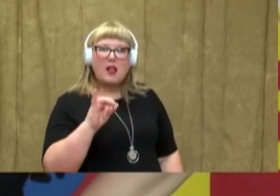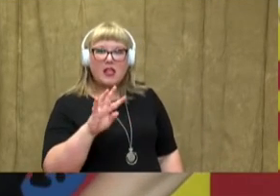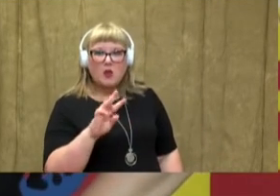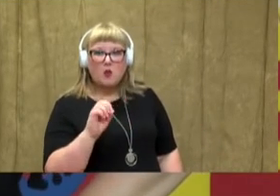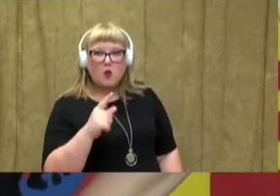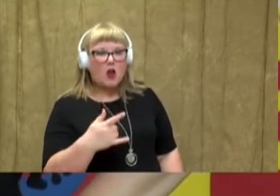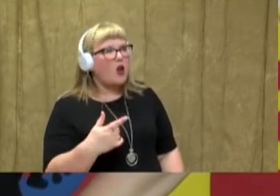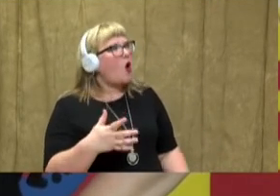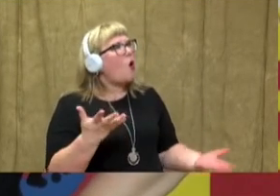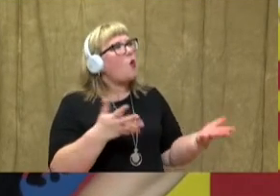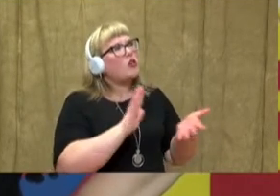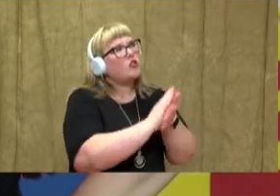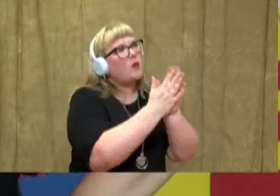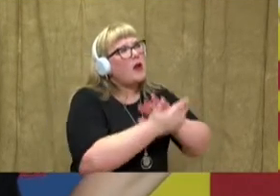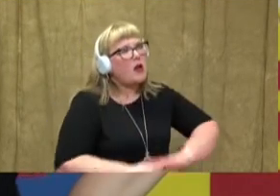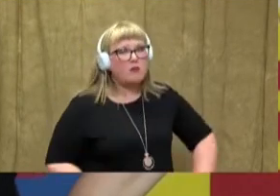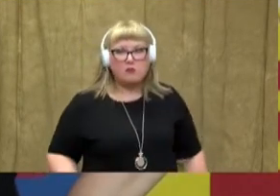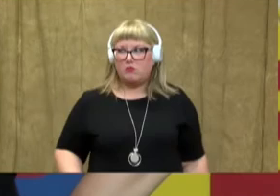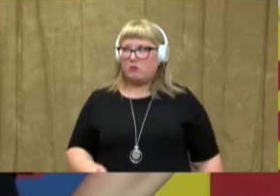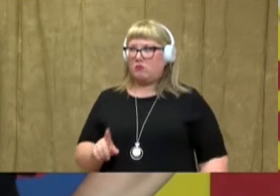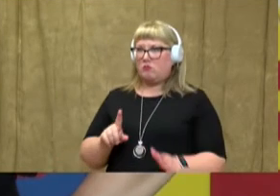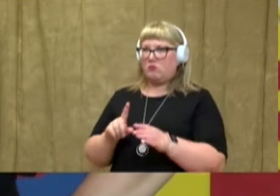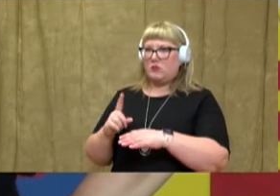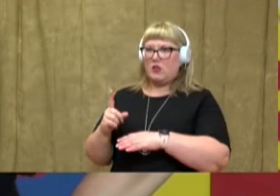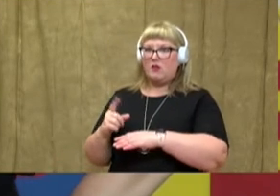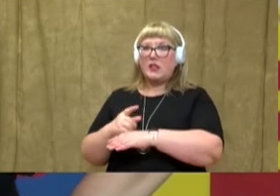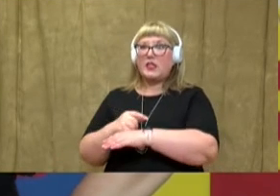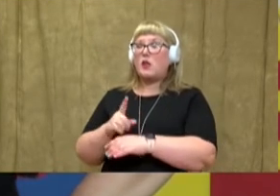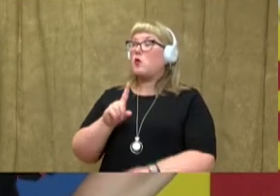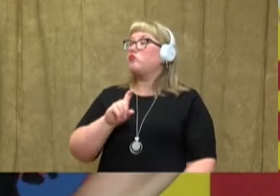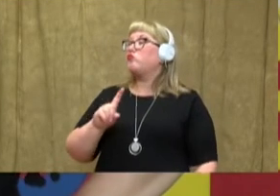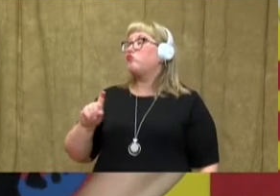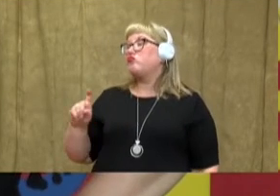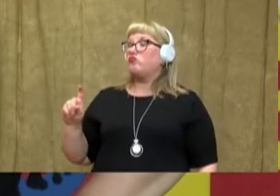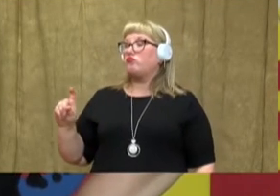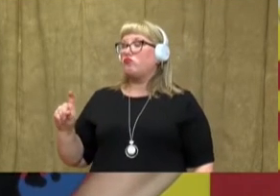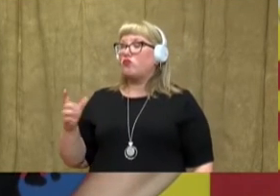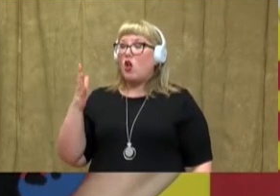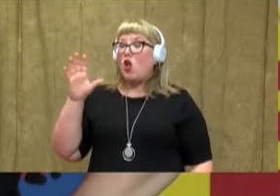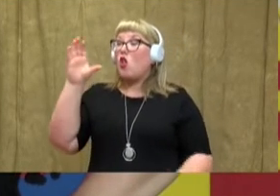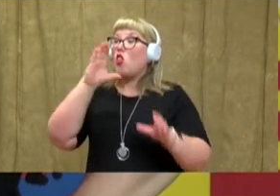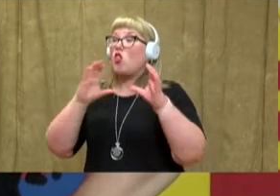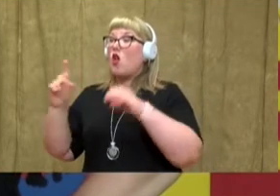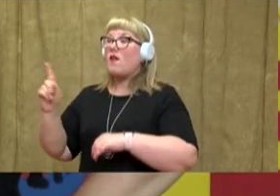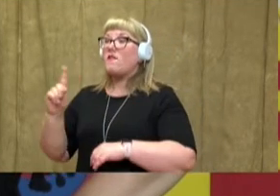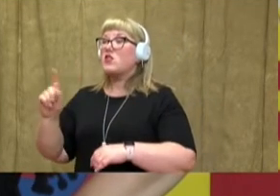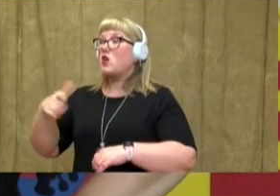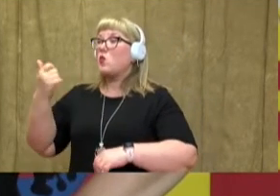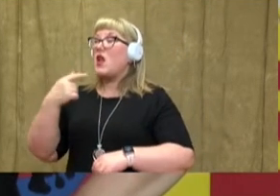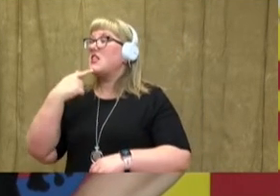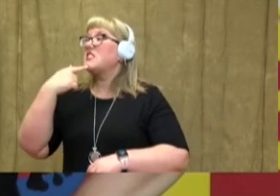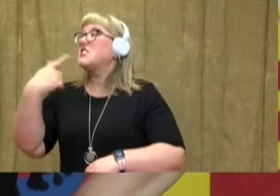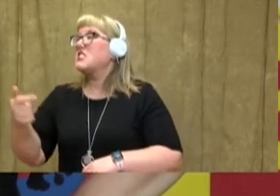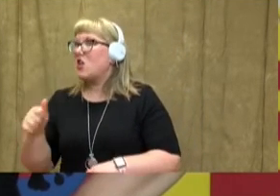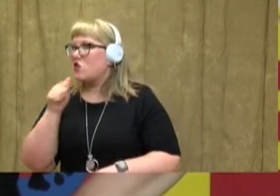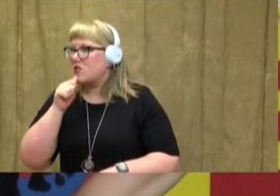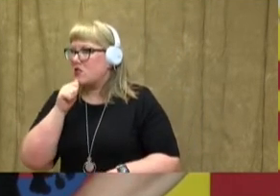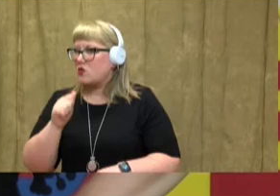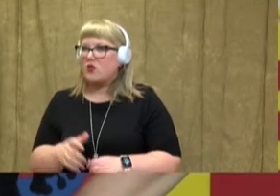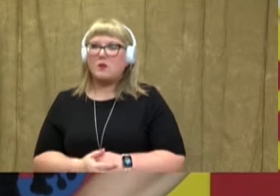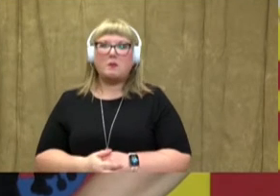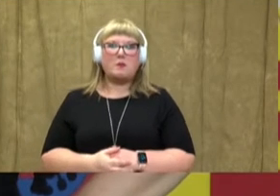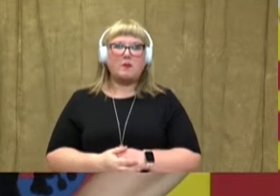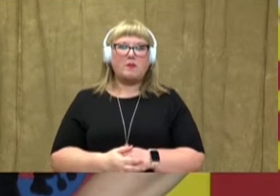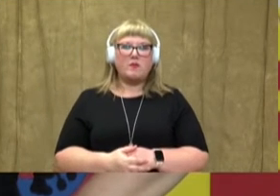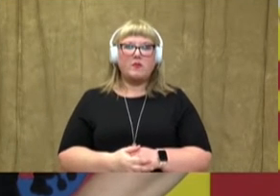turn into? But the caterpillar hurried on her way, looking for someone else to tell her secret to. I wish I